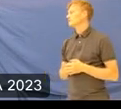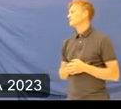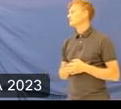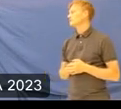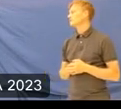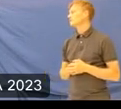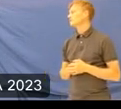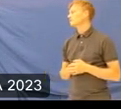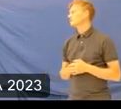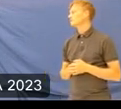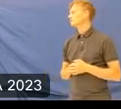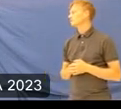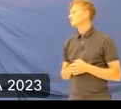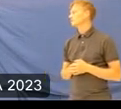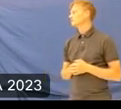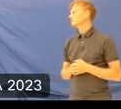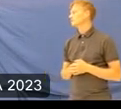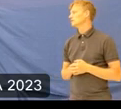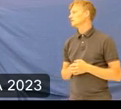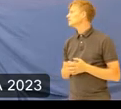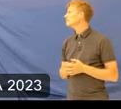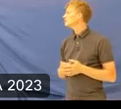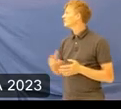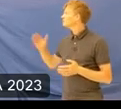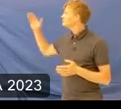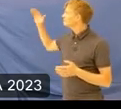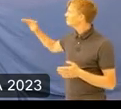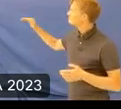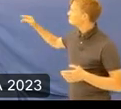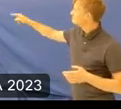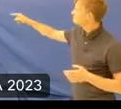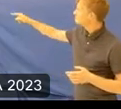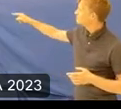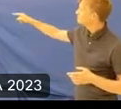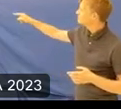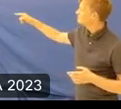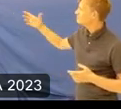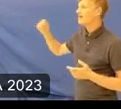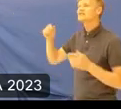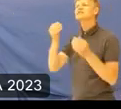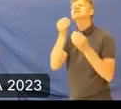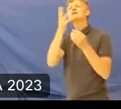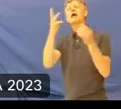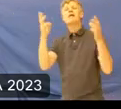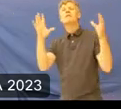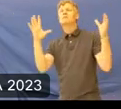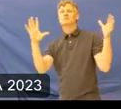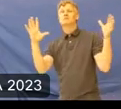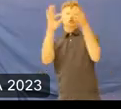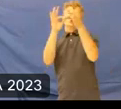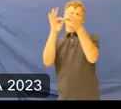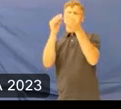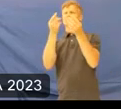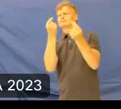familiar with. And then, of course, you have the bridging inferences, so-called, by Clark, that